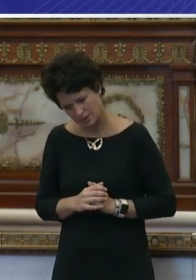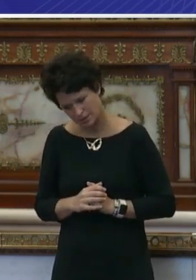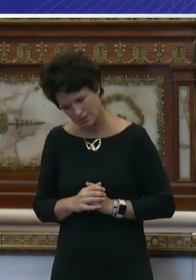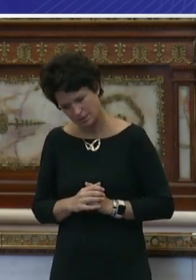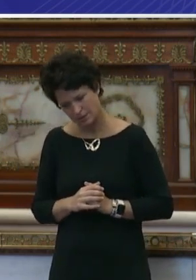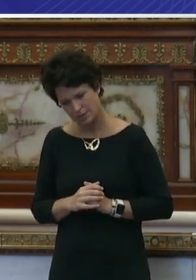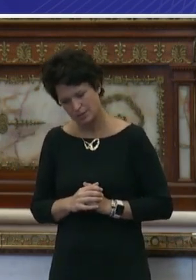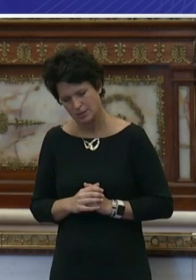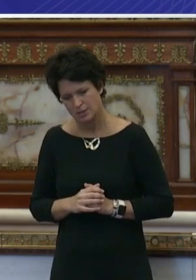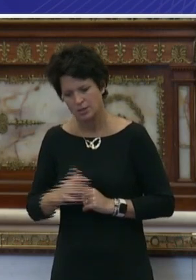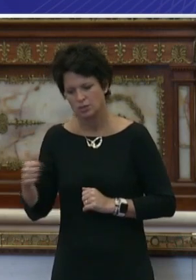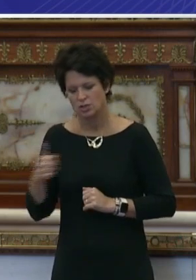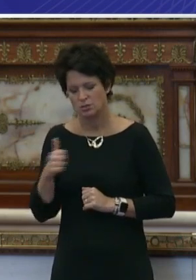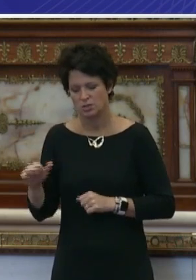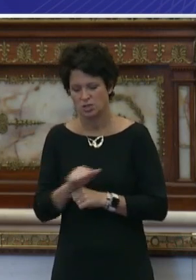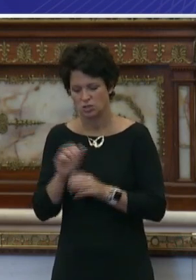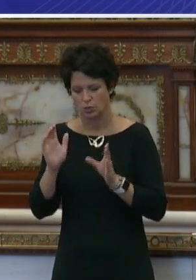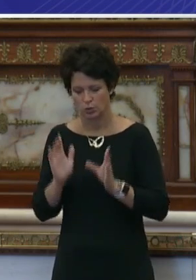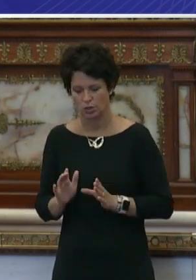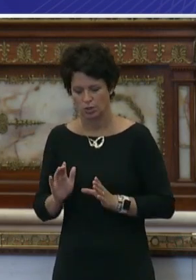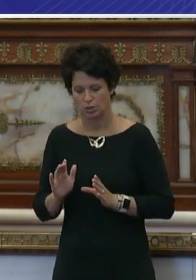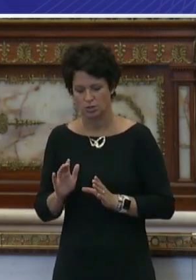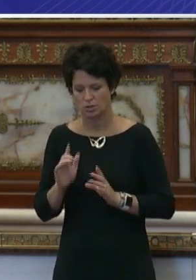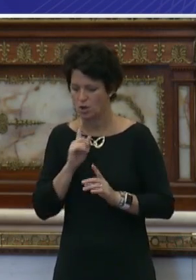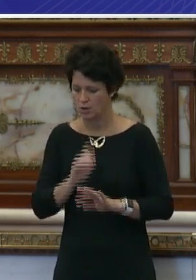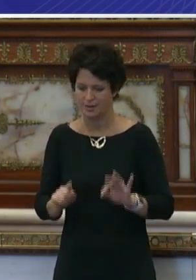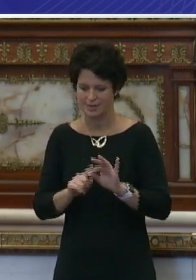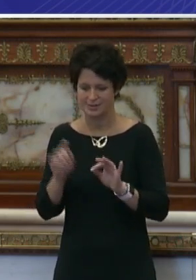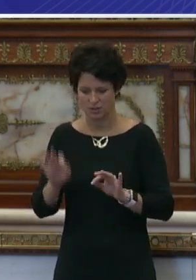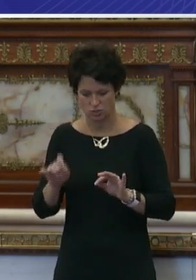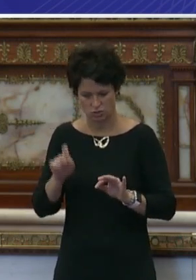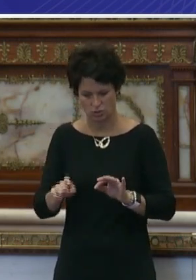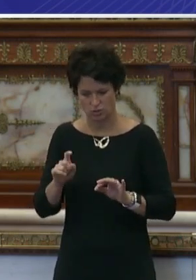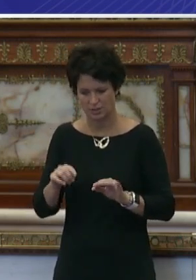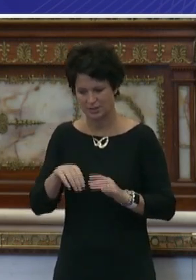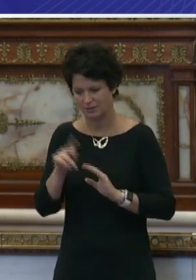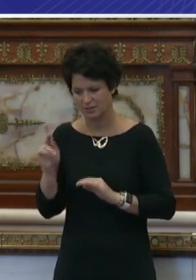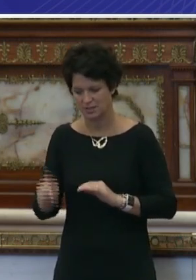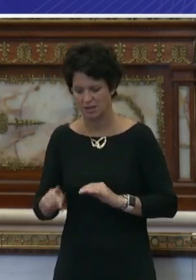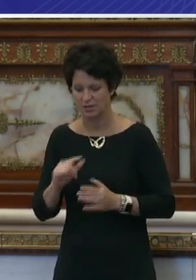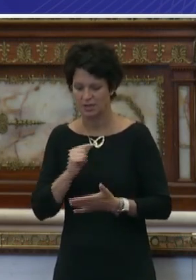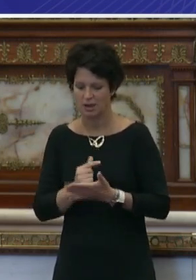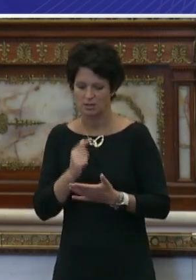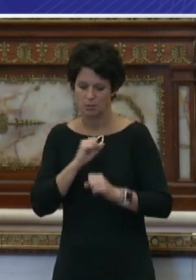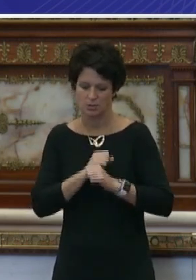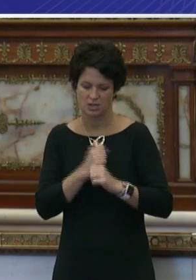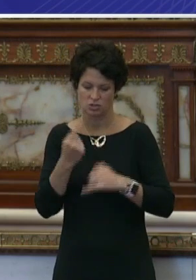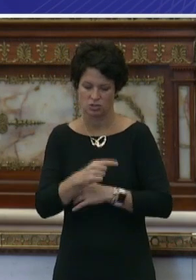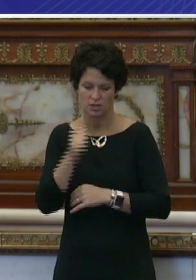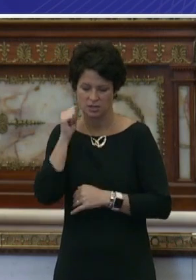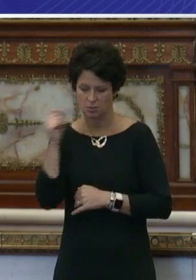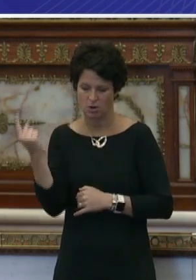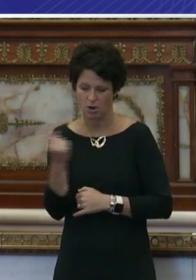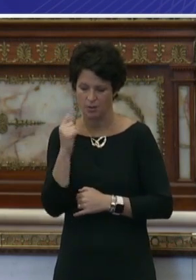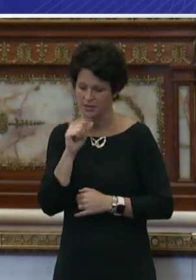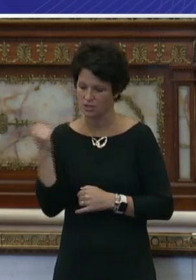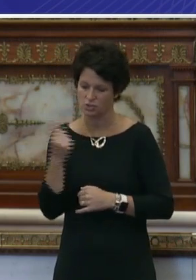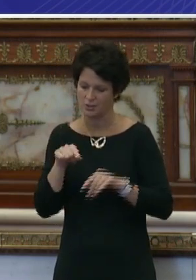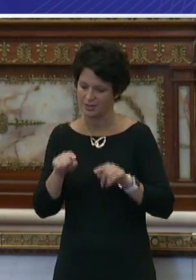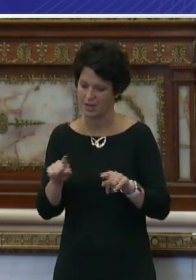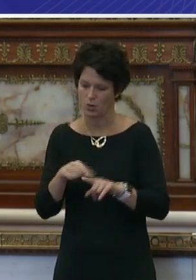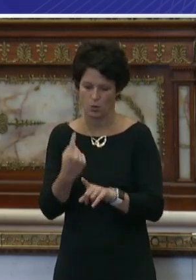App-based transportation workers, or so-called gig workers, are essential in the city of Philadelphia. Guaranteed protection today, tomorrow, and always, not just during a health